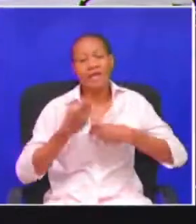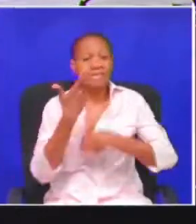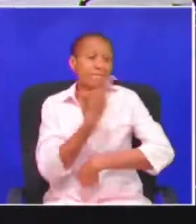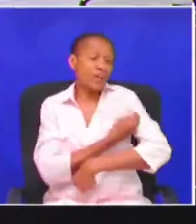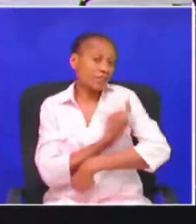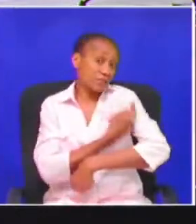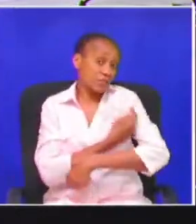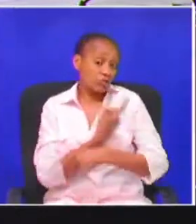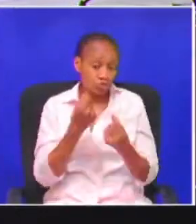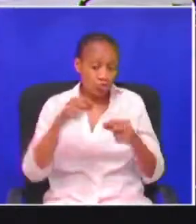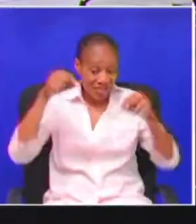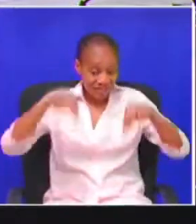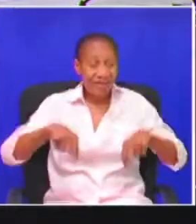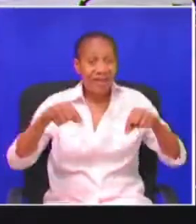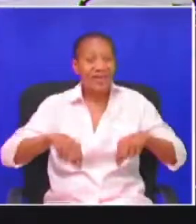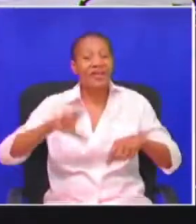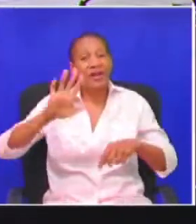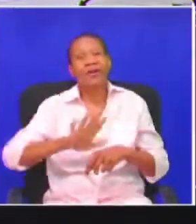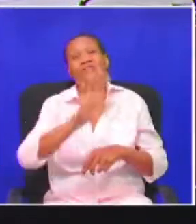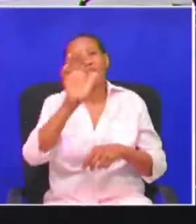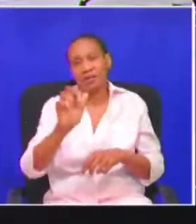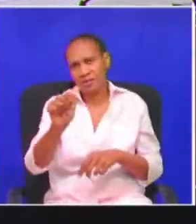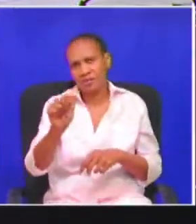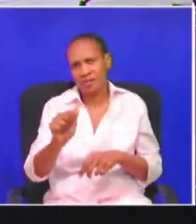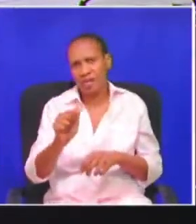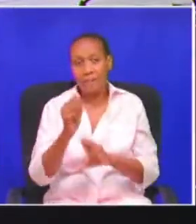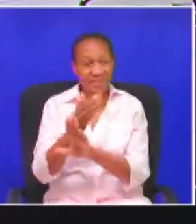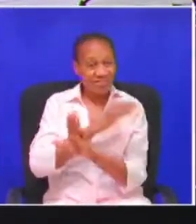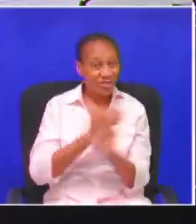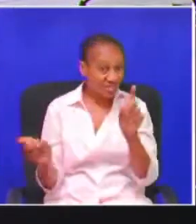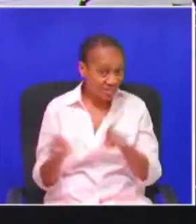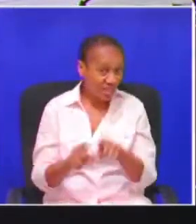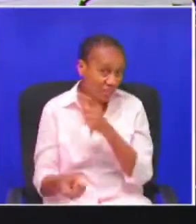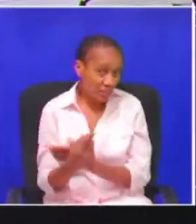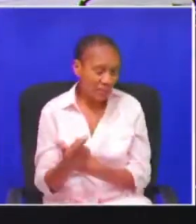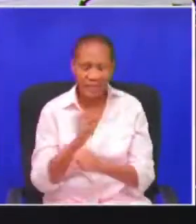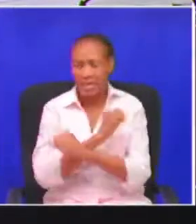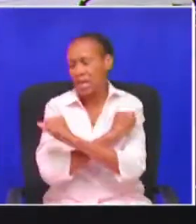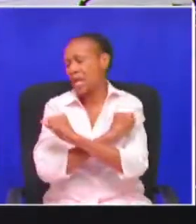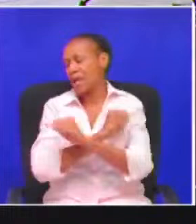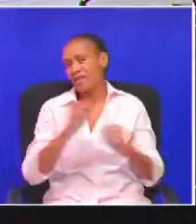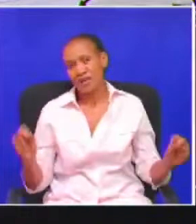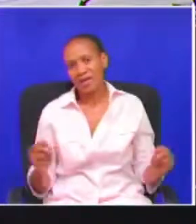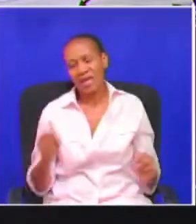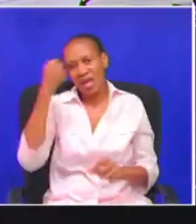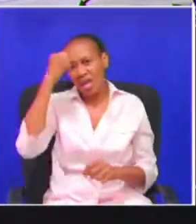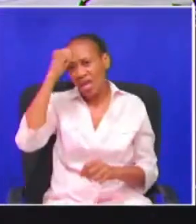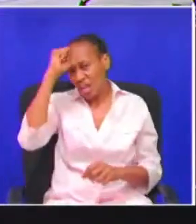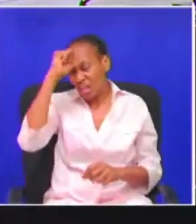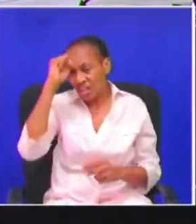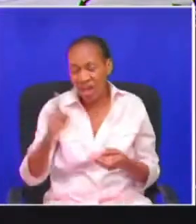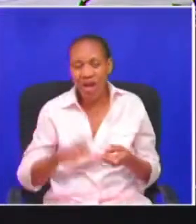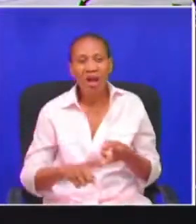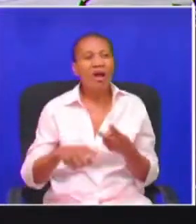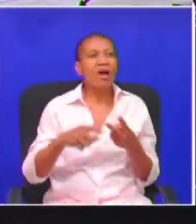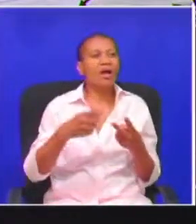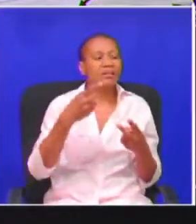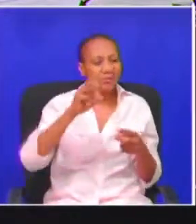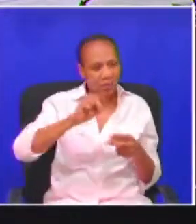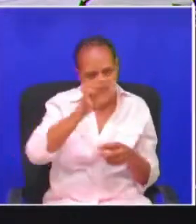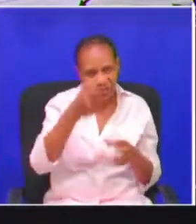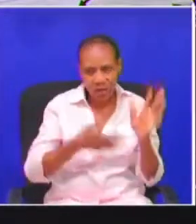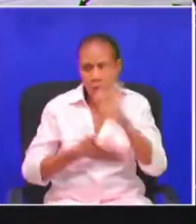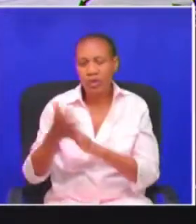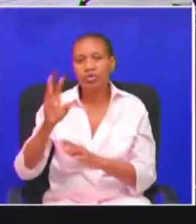vaccines. That was unheard of. Together with India, we even went to the World Trade